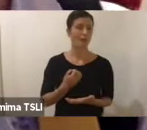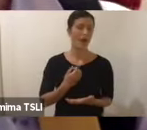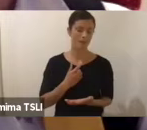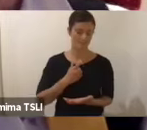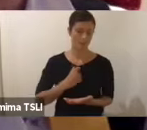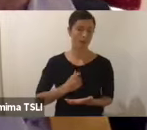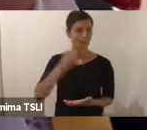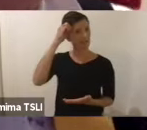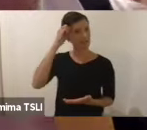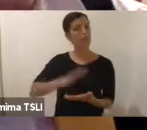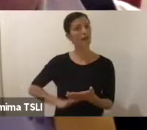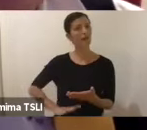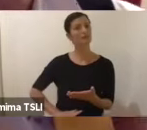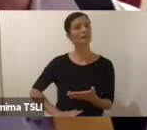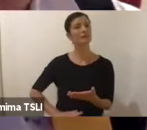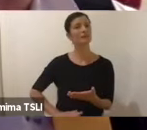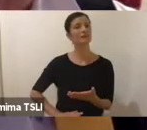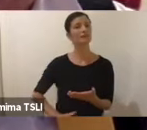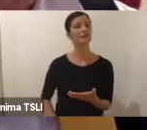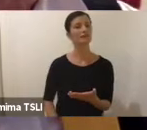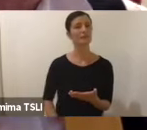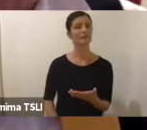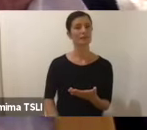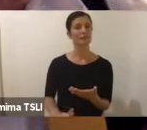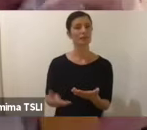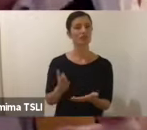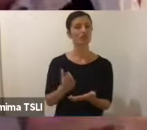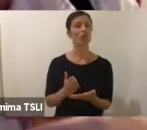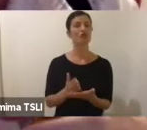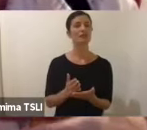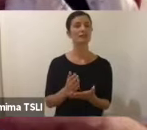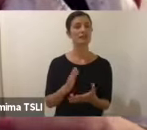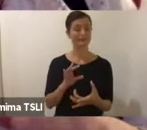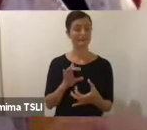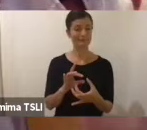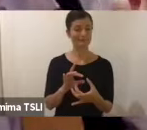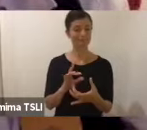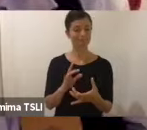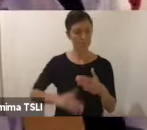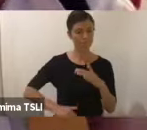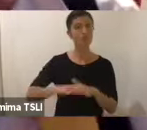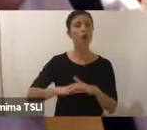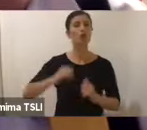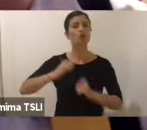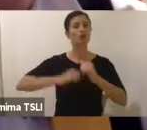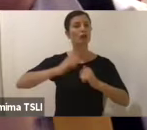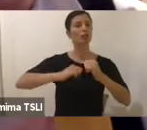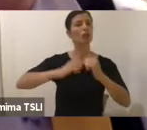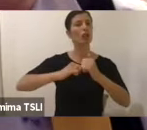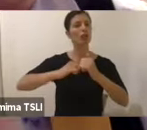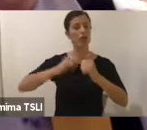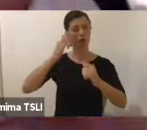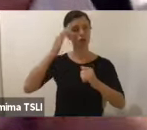than looking at kind of structural because i think starting from the personal and moving outwards is probably